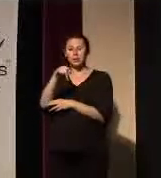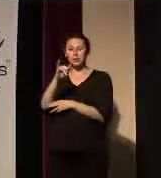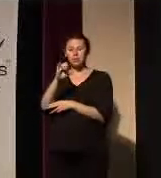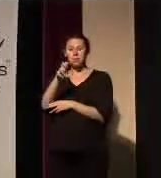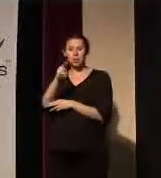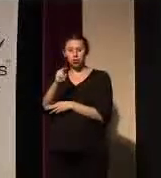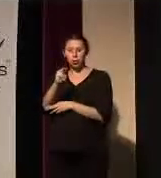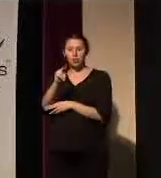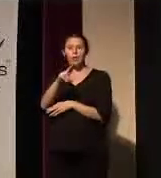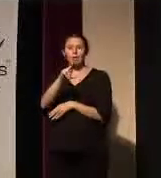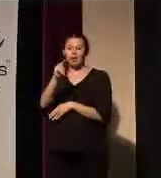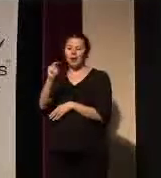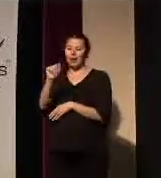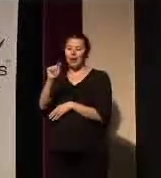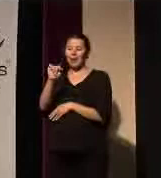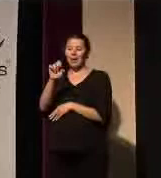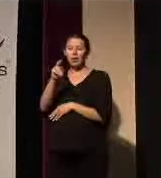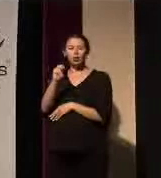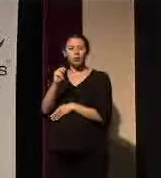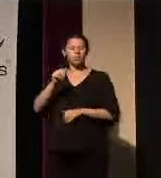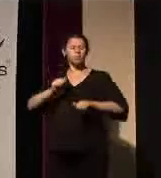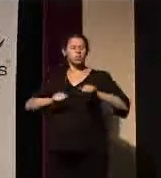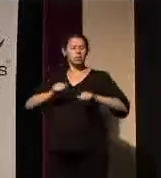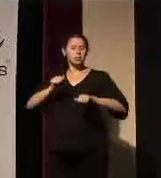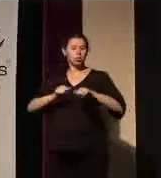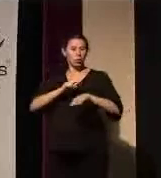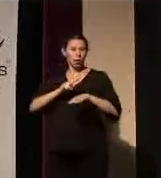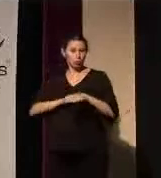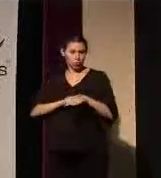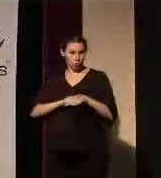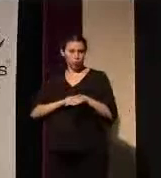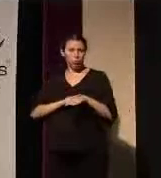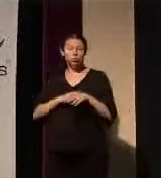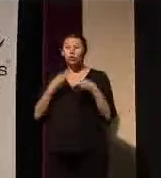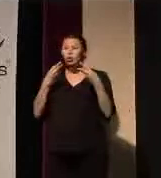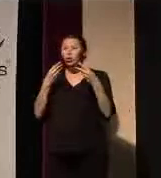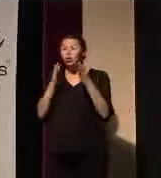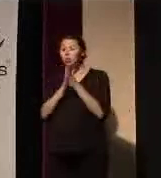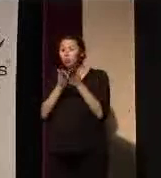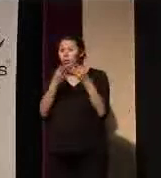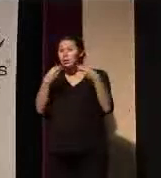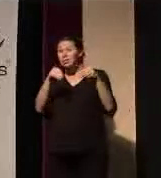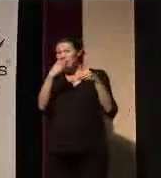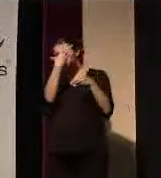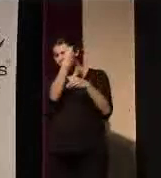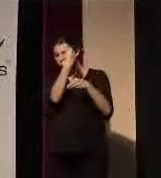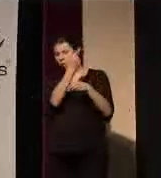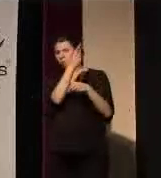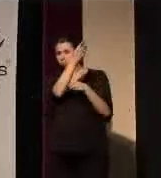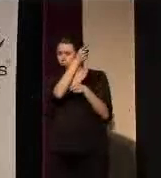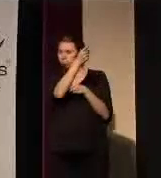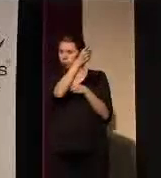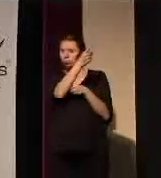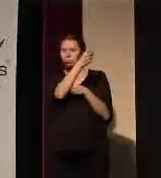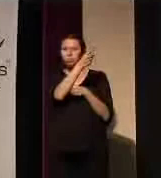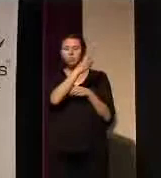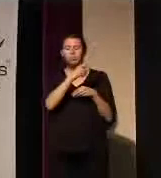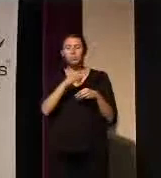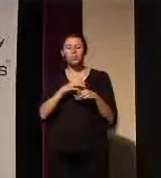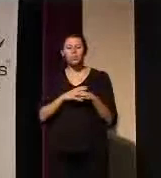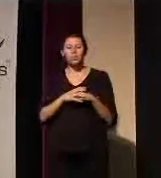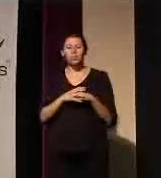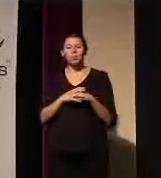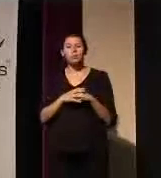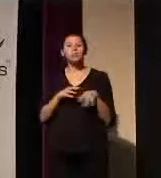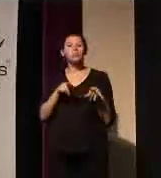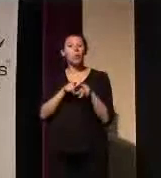to Repeat It. And the book will be for sale at a table outside of the auditorium. And then also